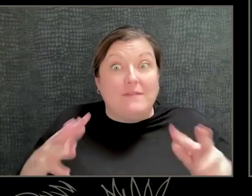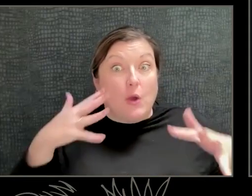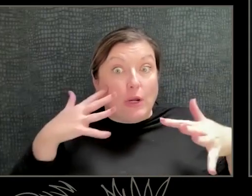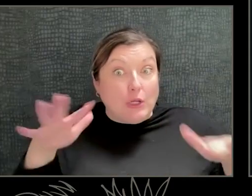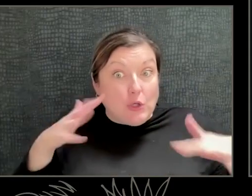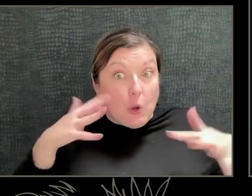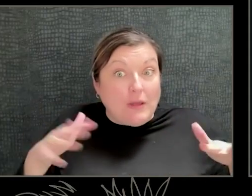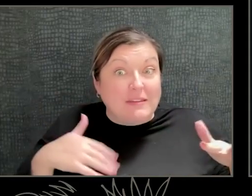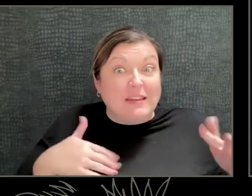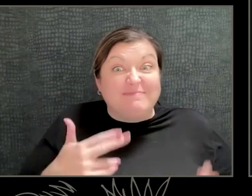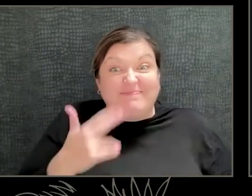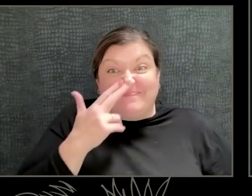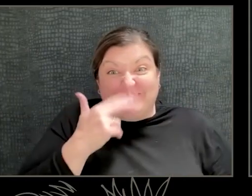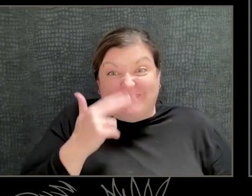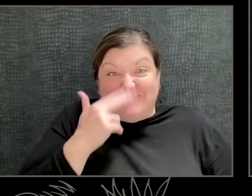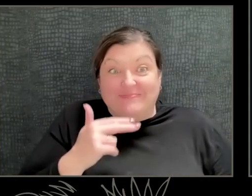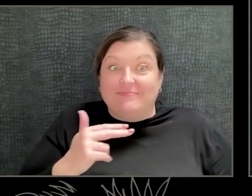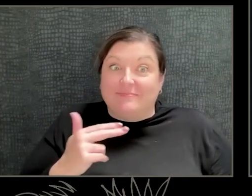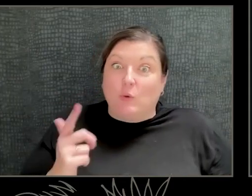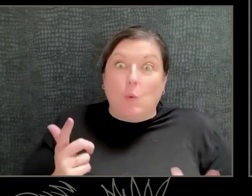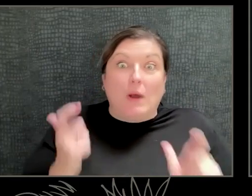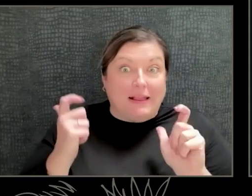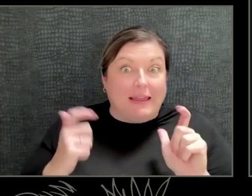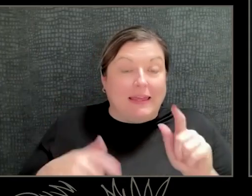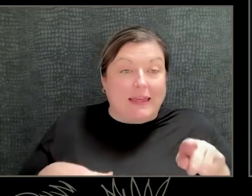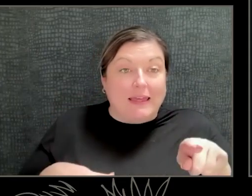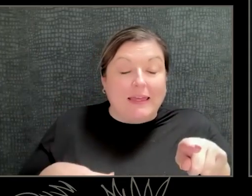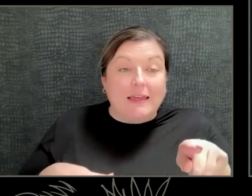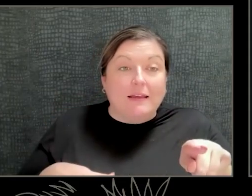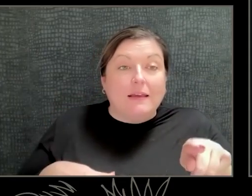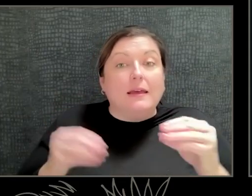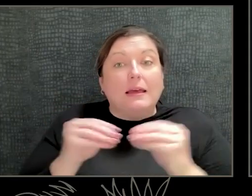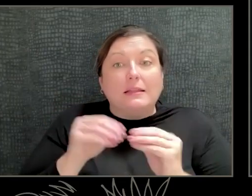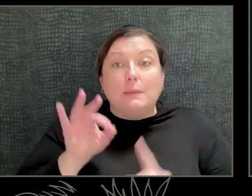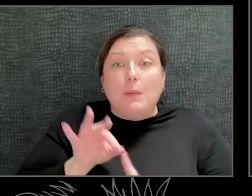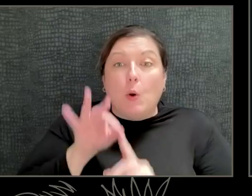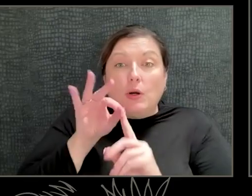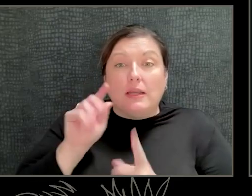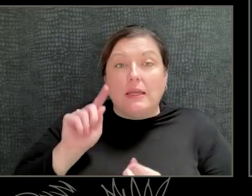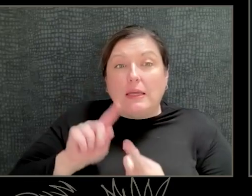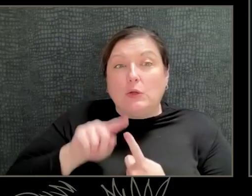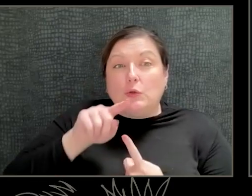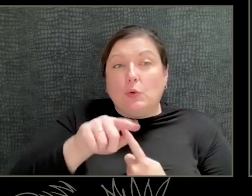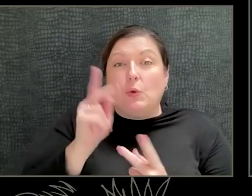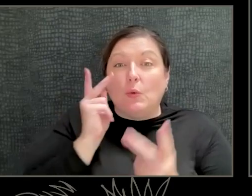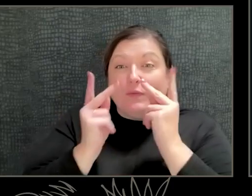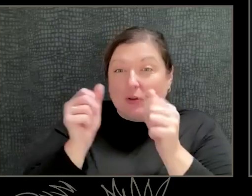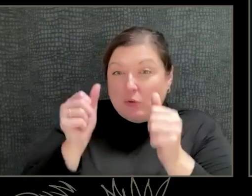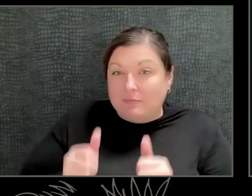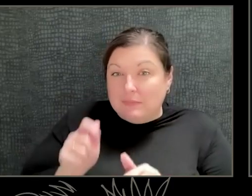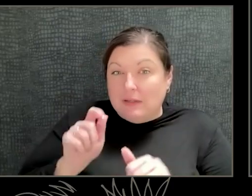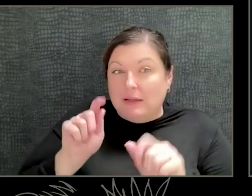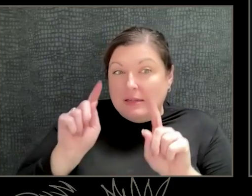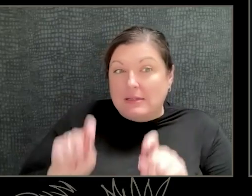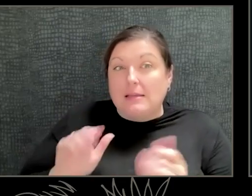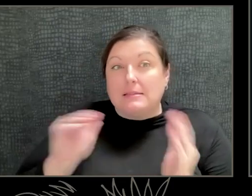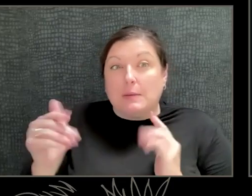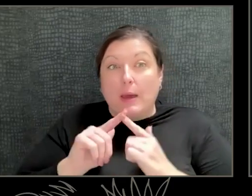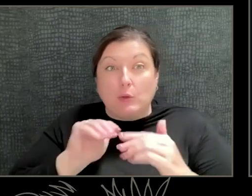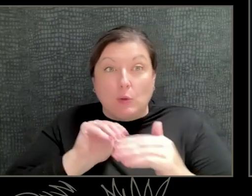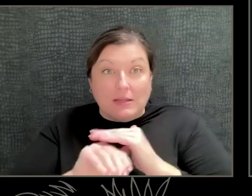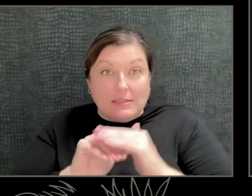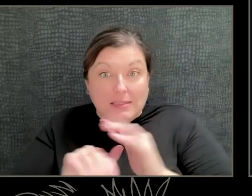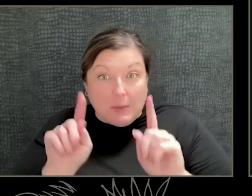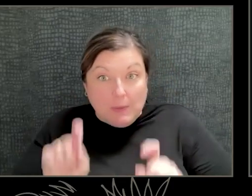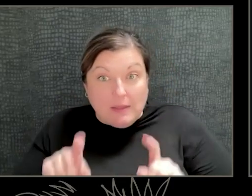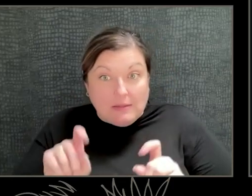very quickly. And it's definitely something that's more unique to visual regression tests compared to accessibility tests, right?